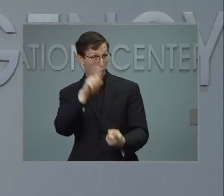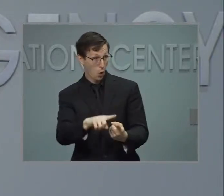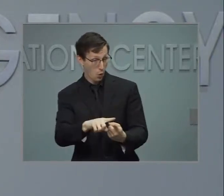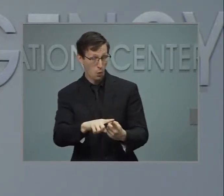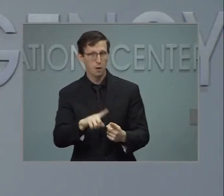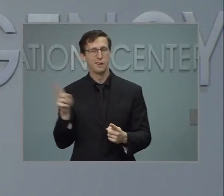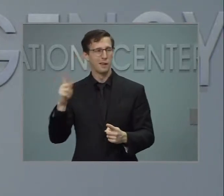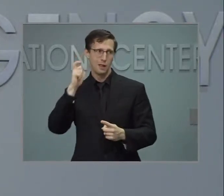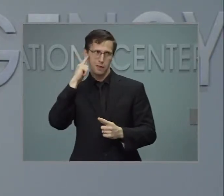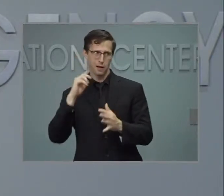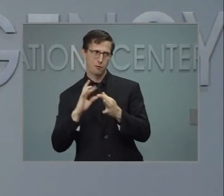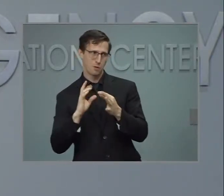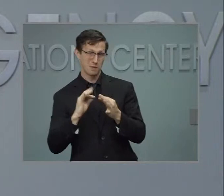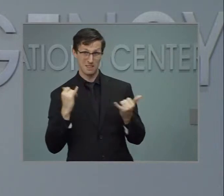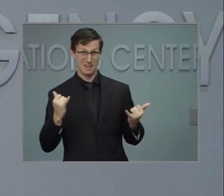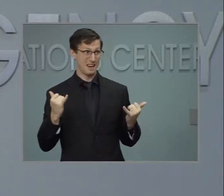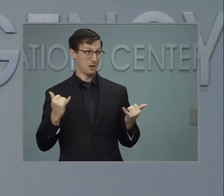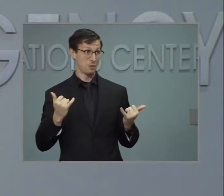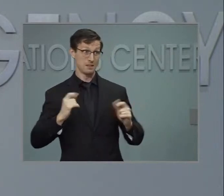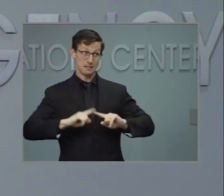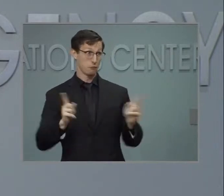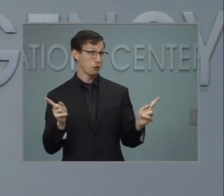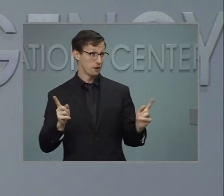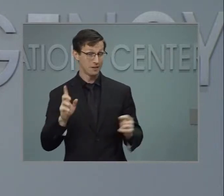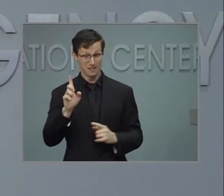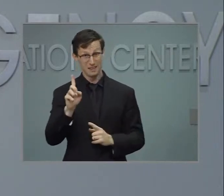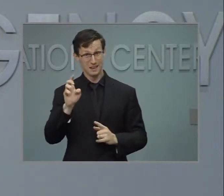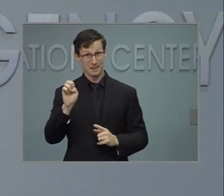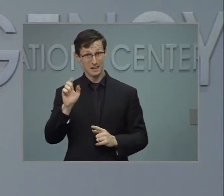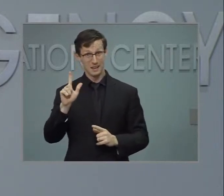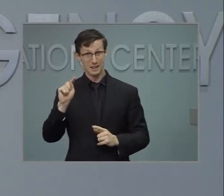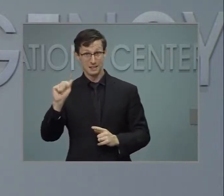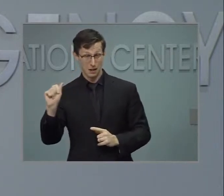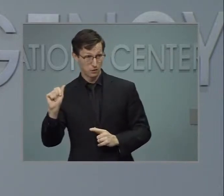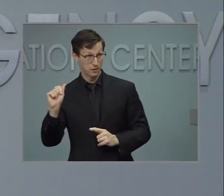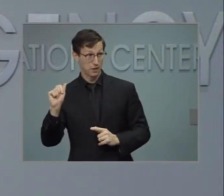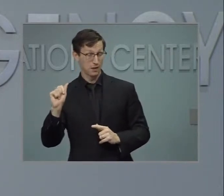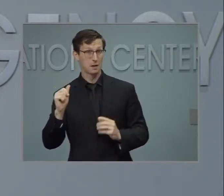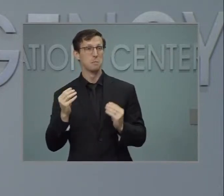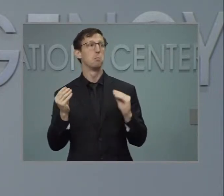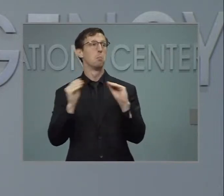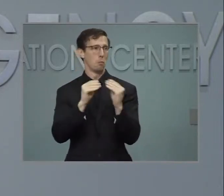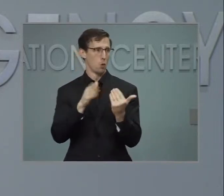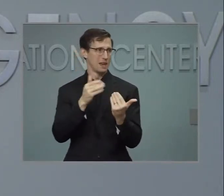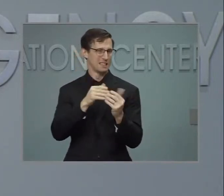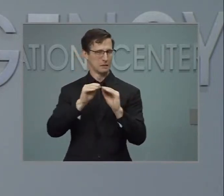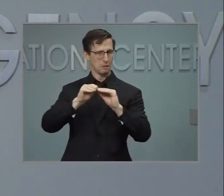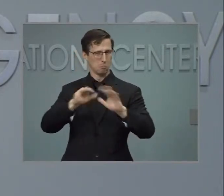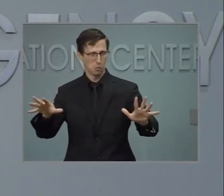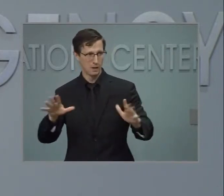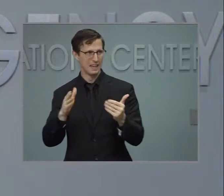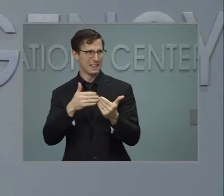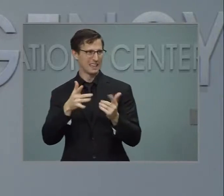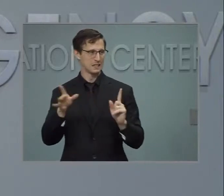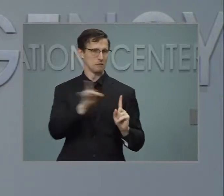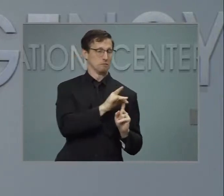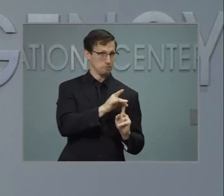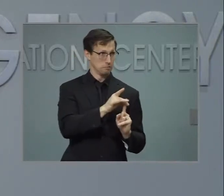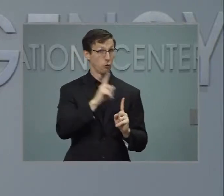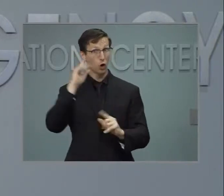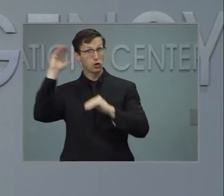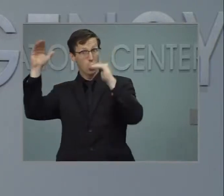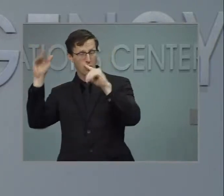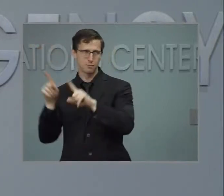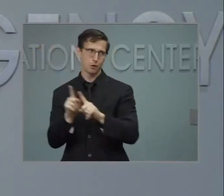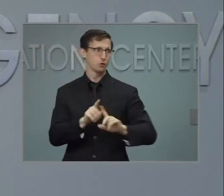governor alluded to, we're now in this new moment, right? Delta is more contagious, not just for adults, but for children as well. We're seeing more cases in our